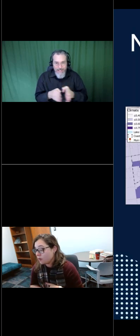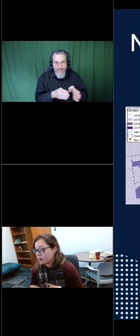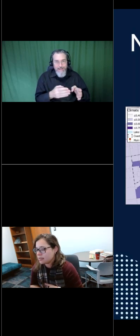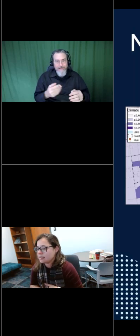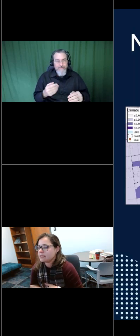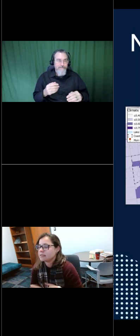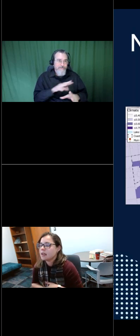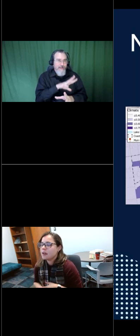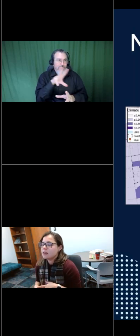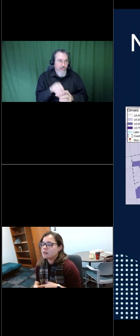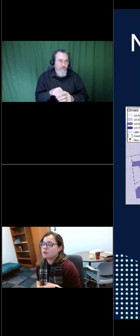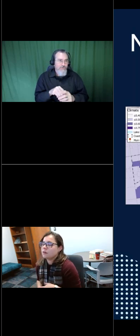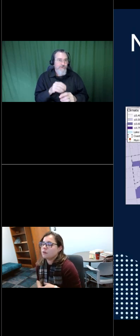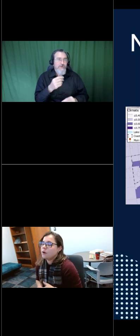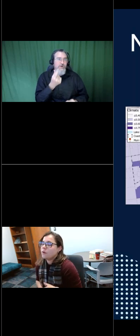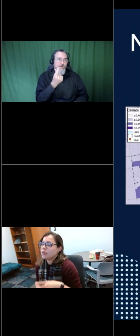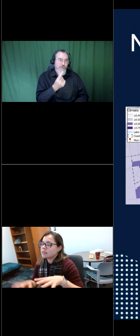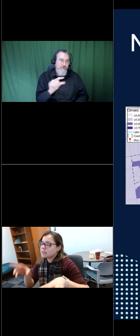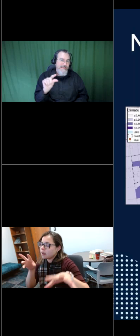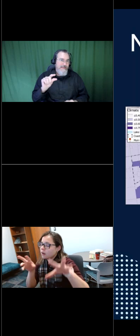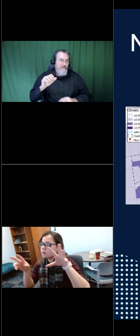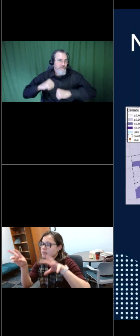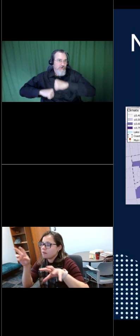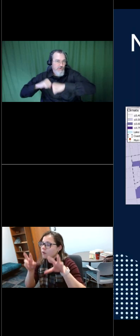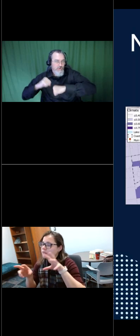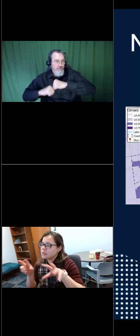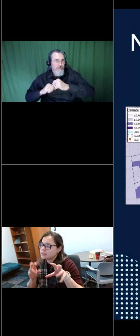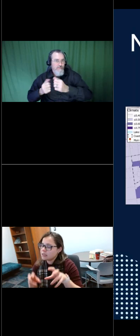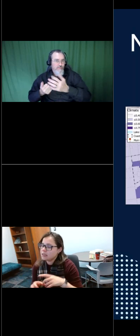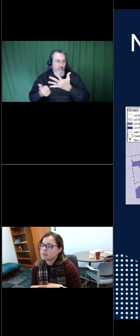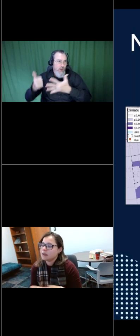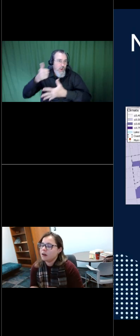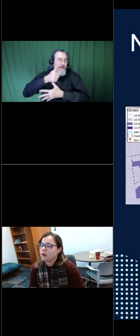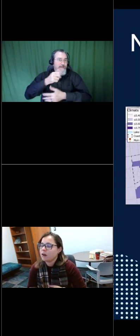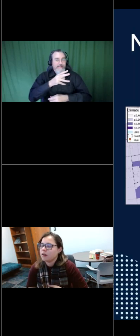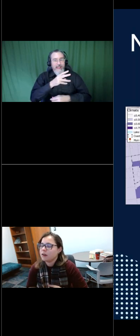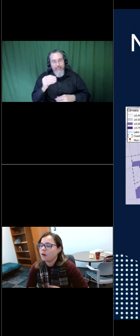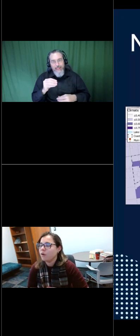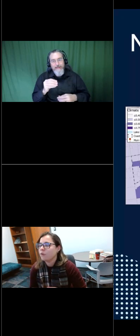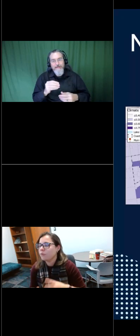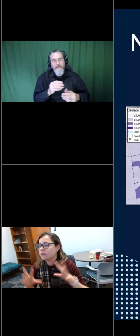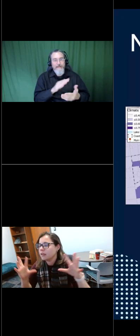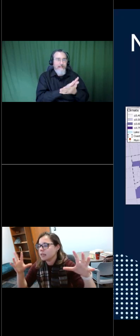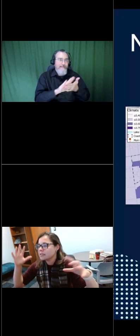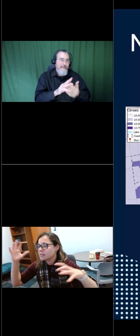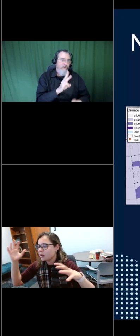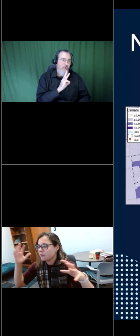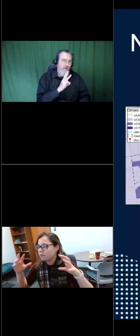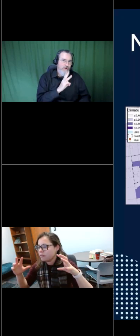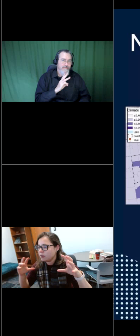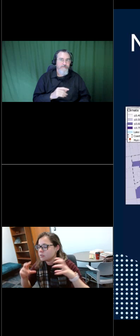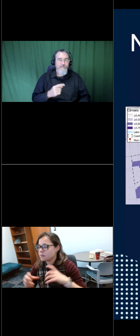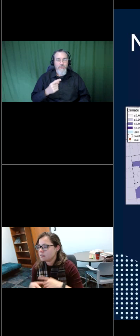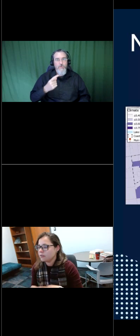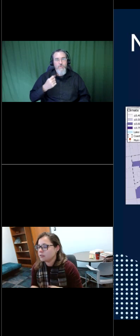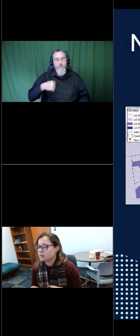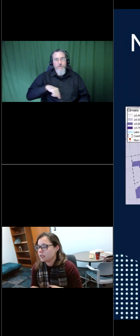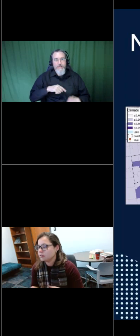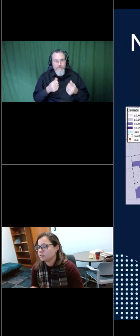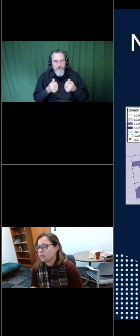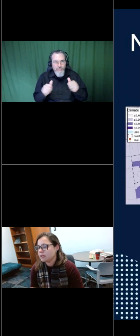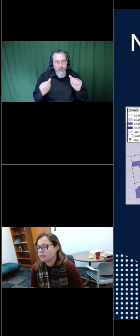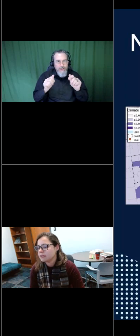infrastructure priorities. So we're gonna tackle several of these needs with like a set of very